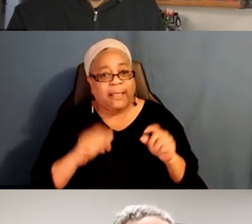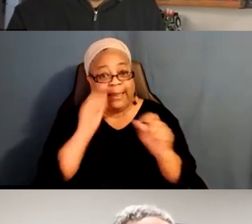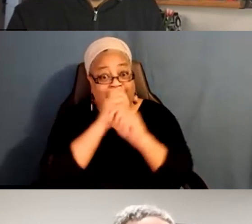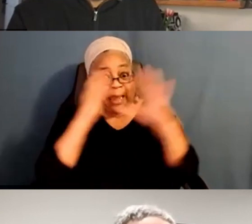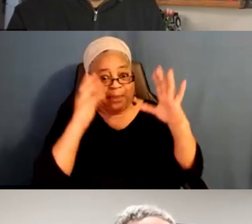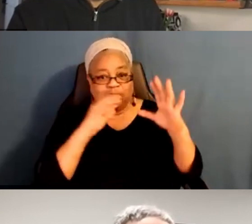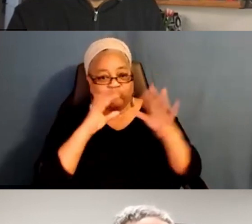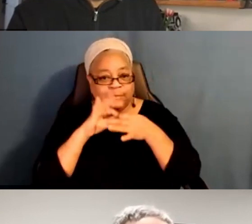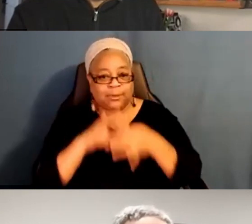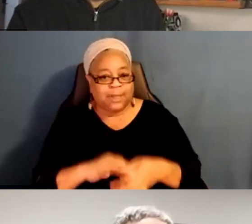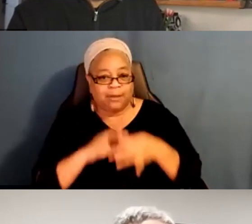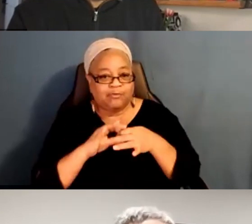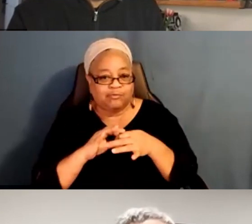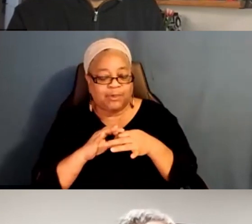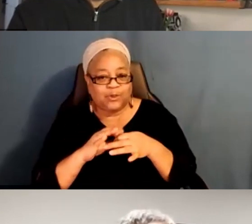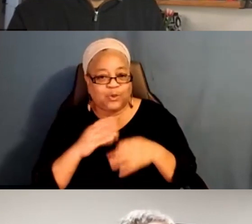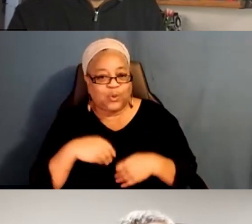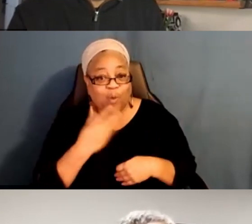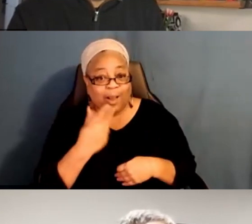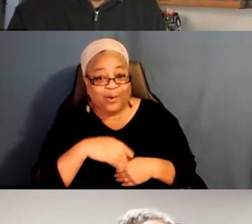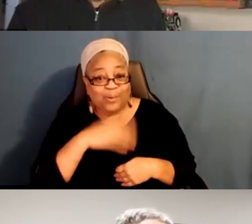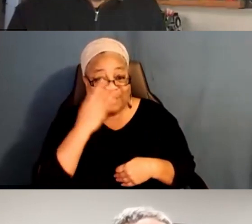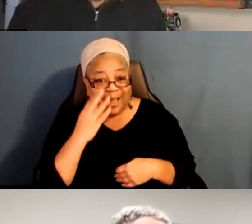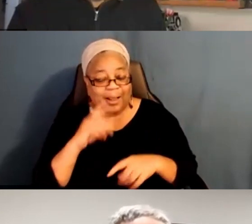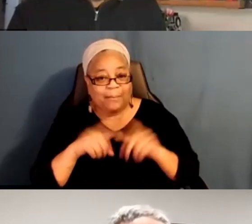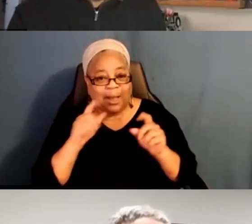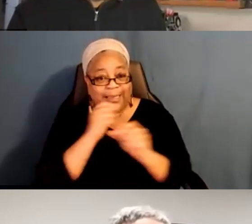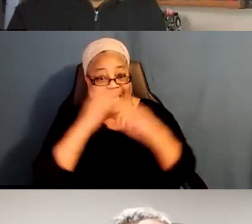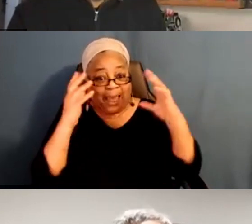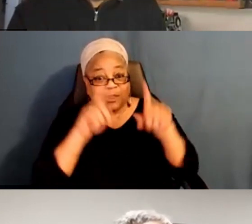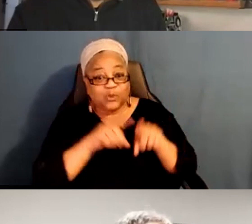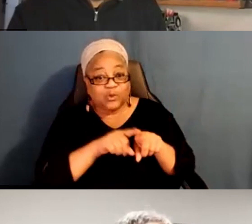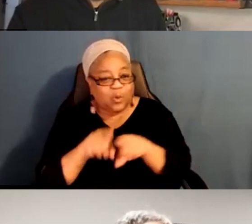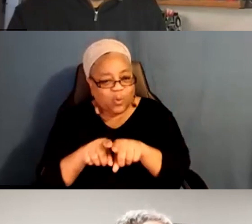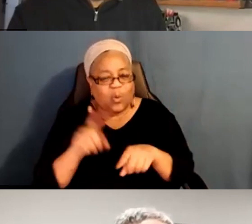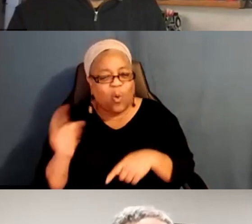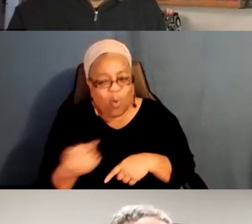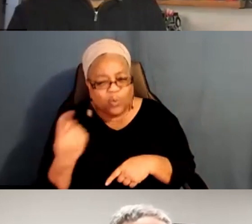to do with whiteness or Blackness. But a gaze is always already about,